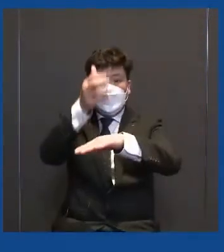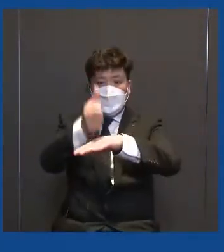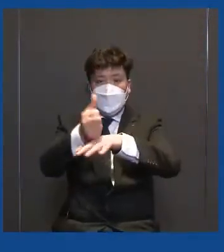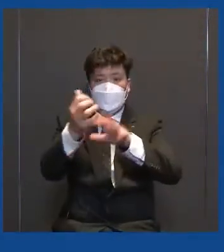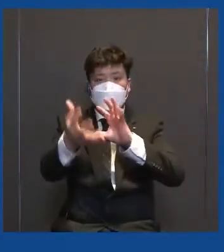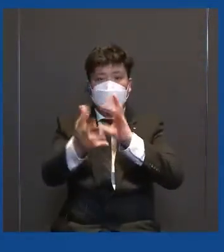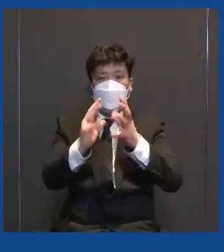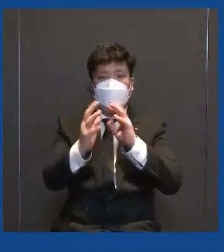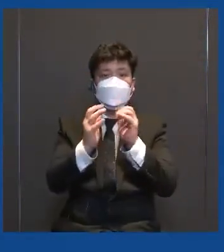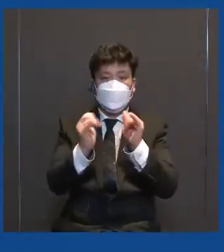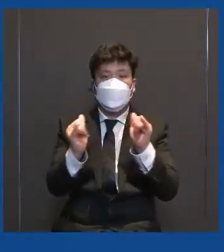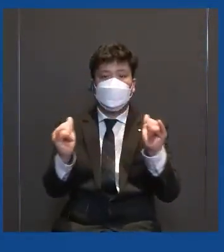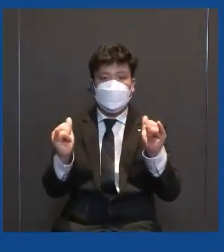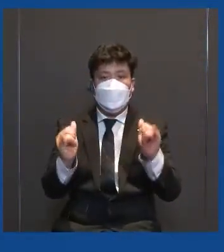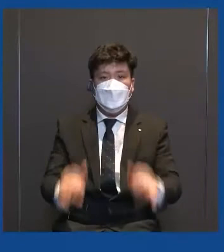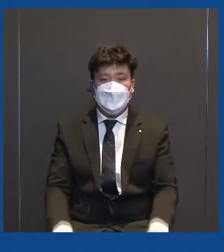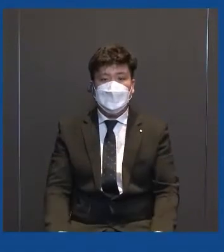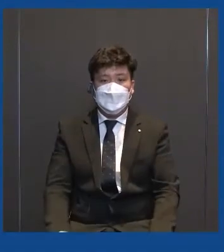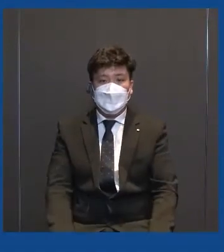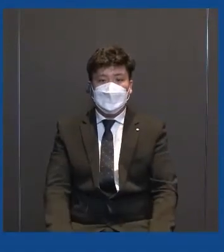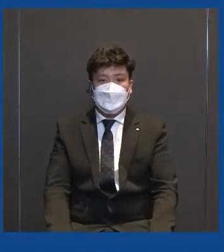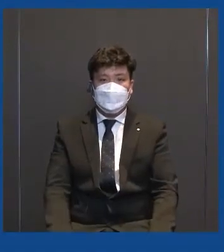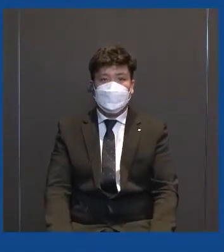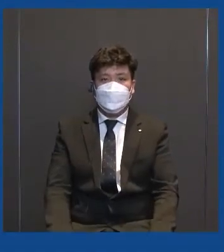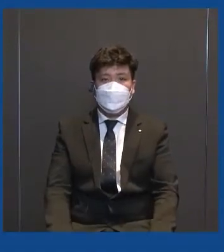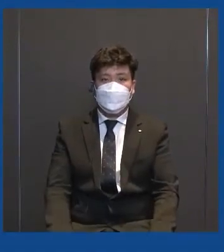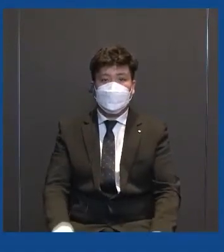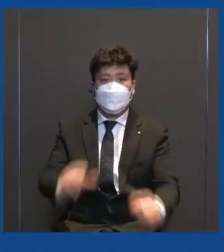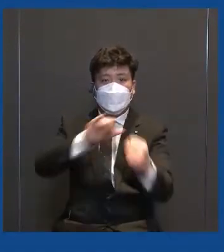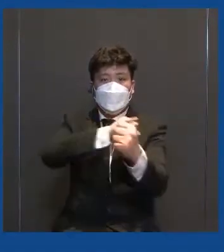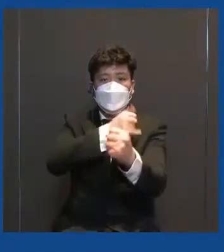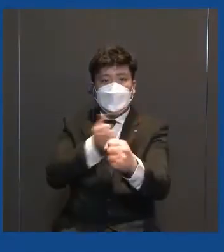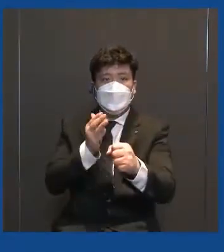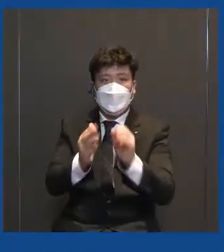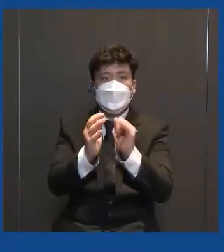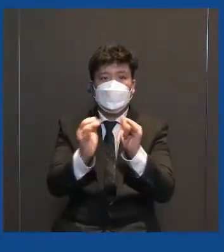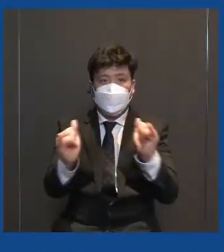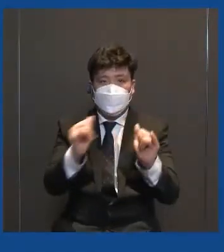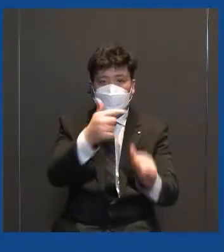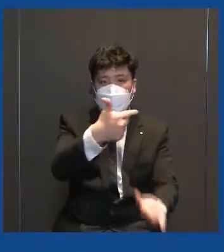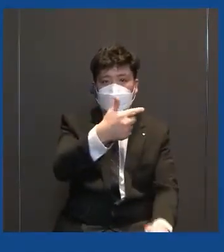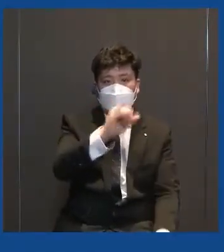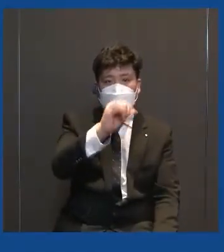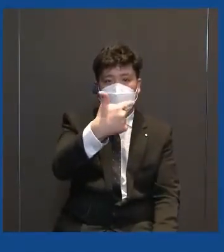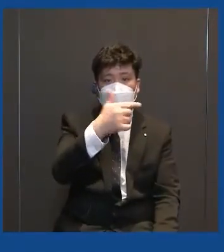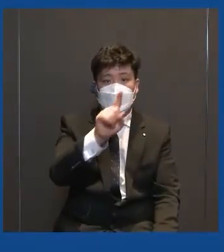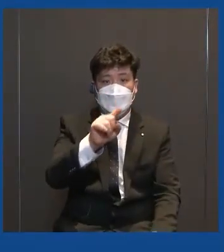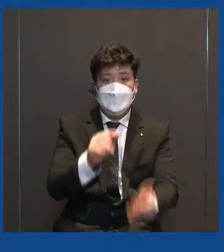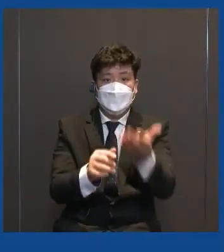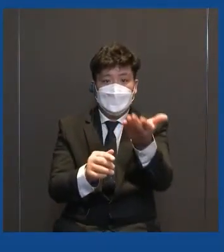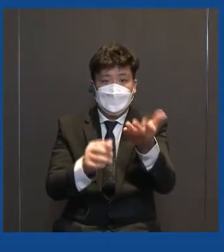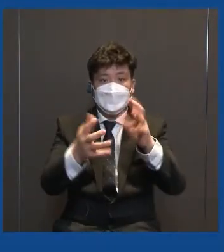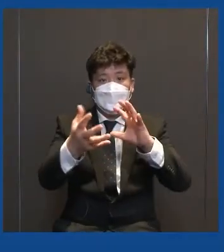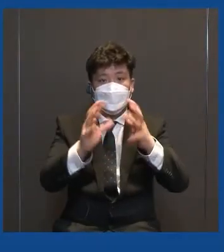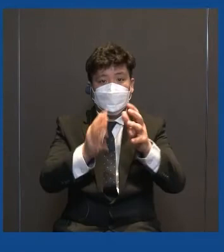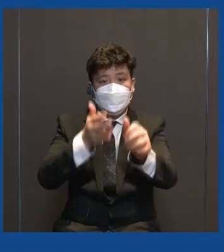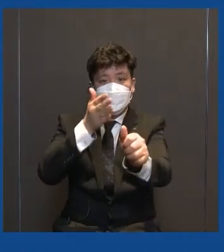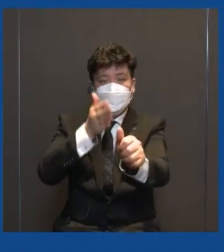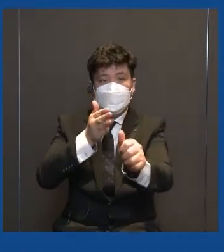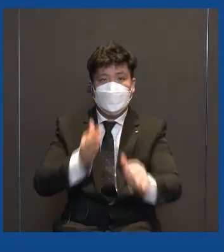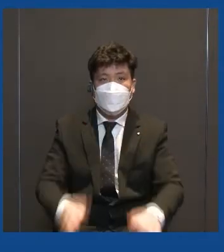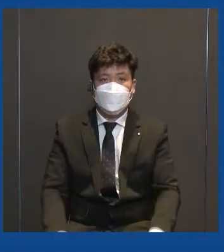Last commentator is from Age Platform Europe, Nena GEORGANTZI. Please, the floor is yours.